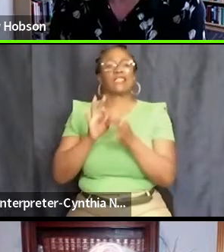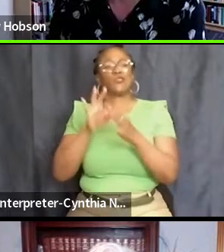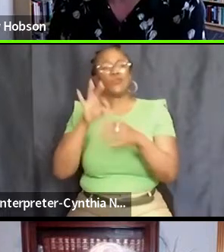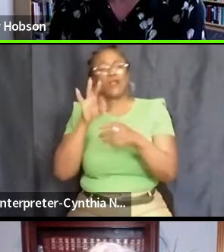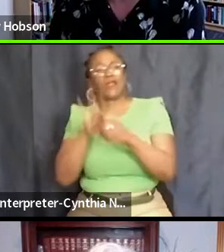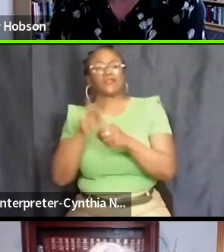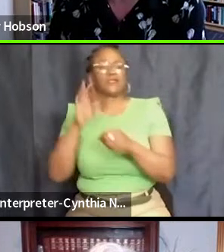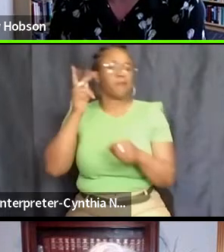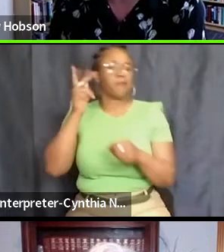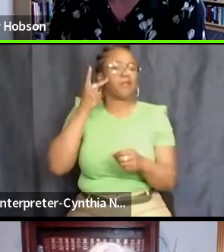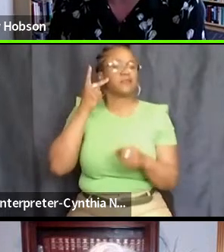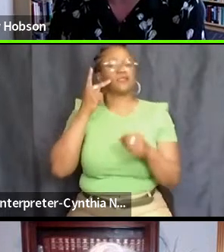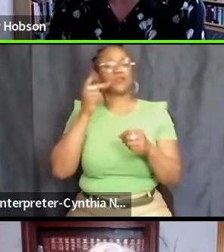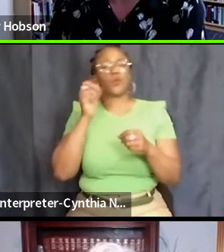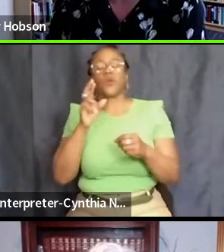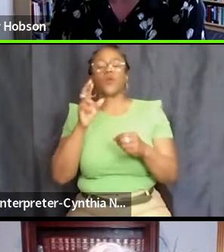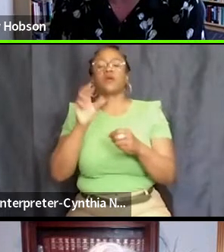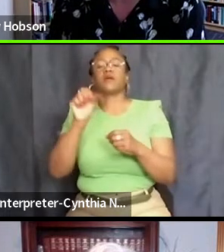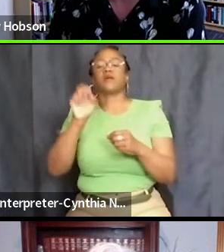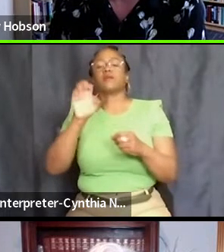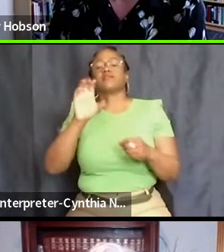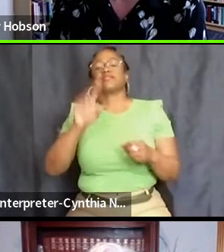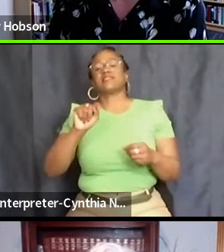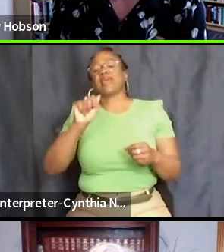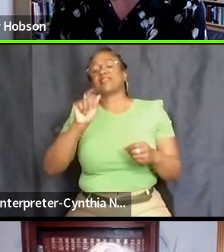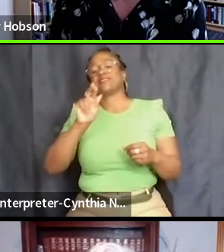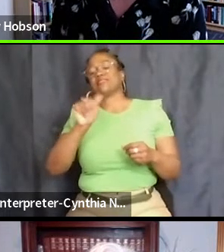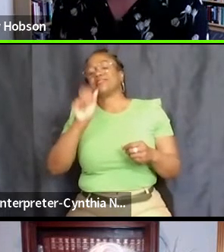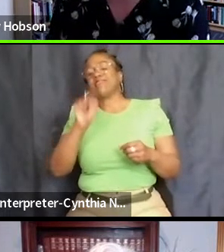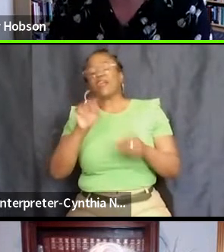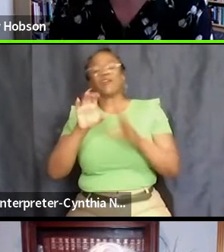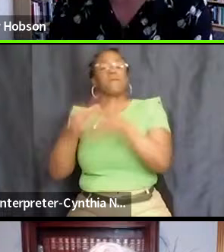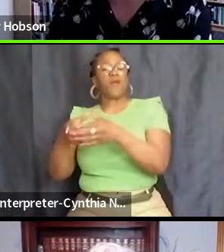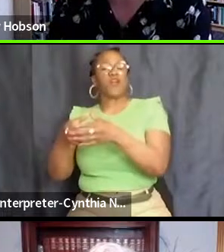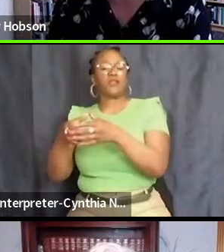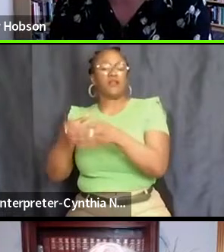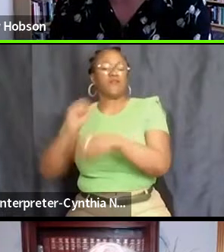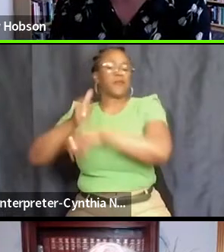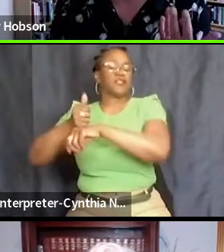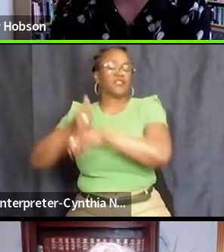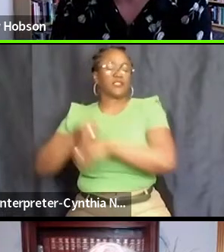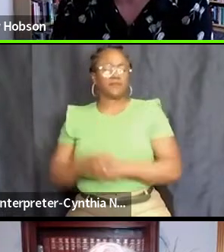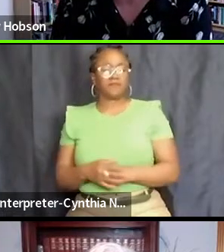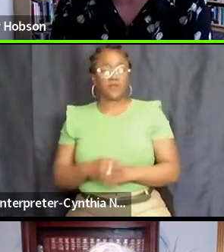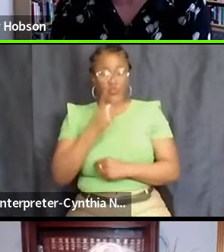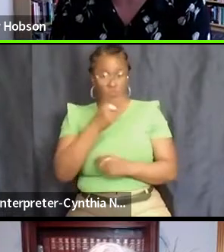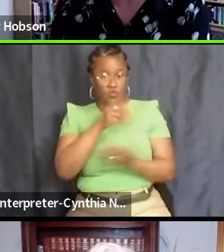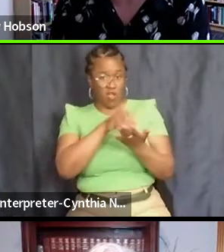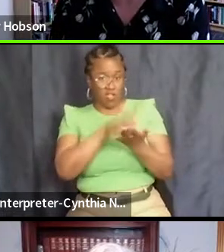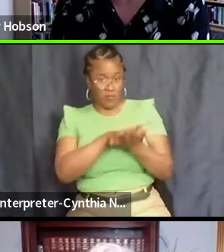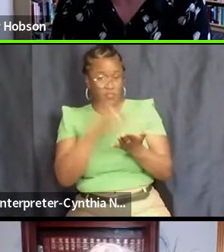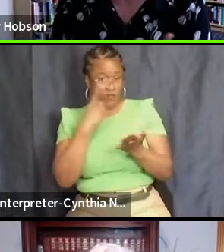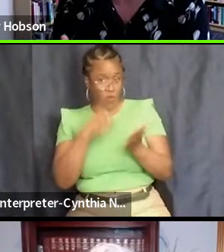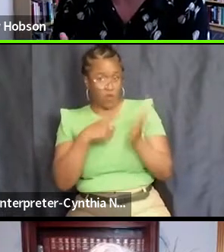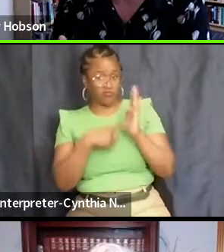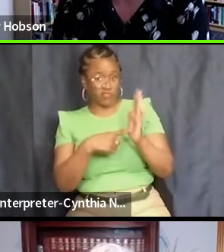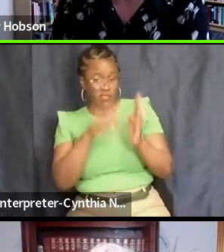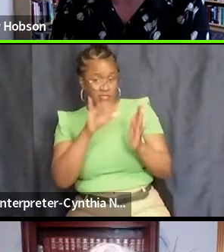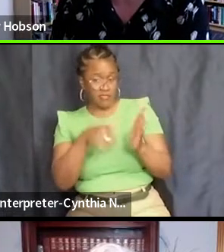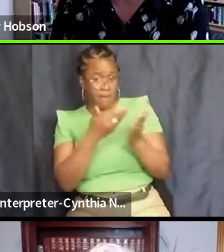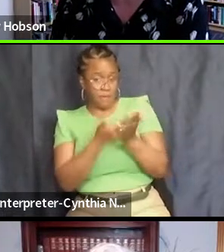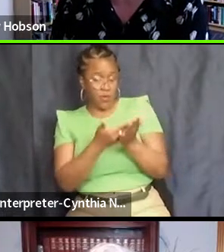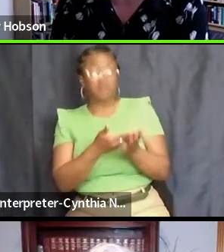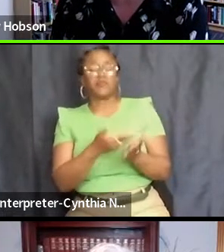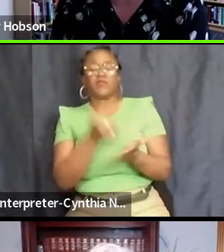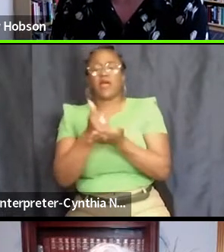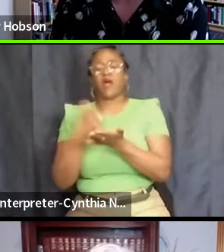to particular kinds of sectarian party formations. So there's two documents in the books that I'd point to illustrate these ideas and that I think also help